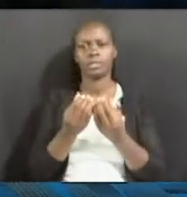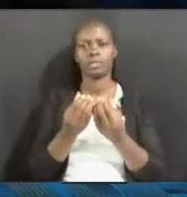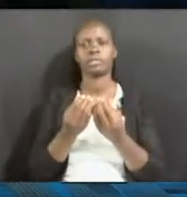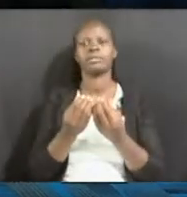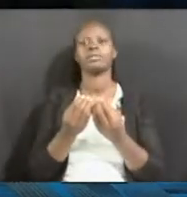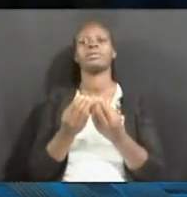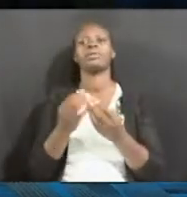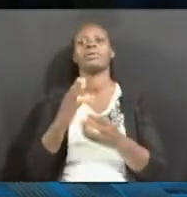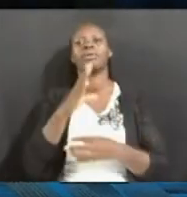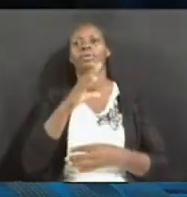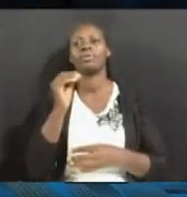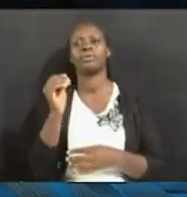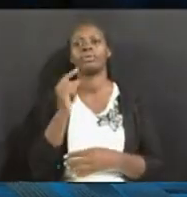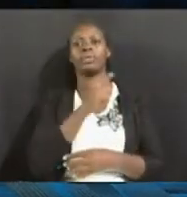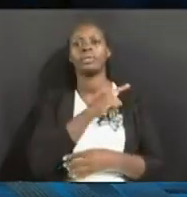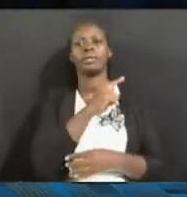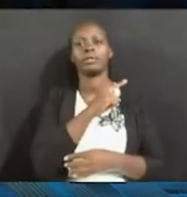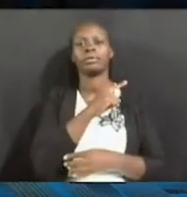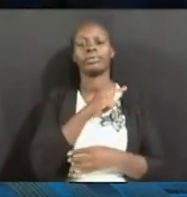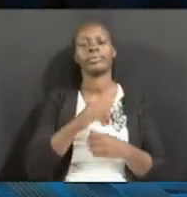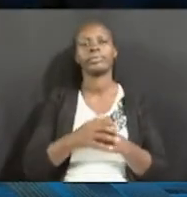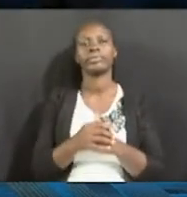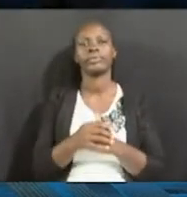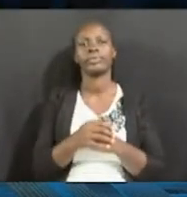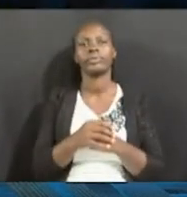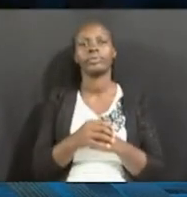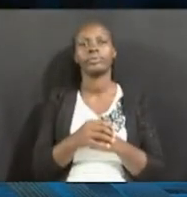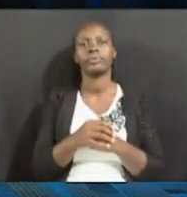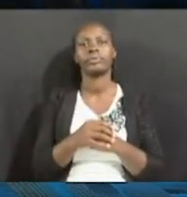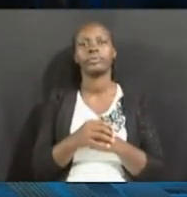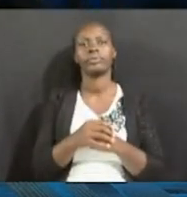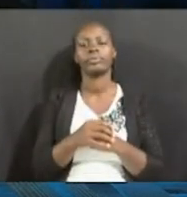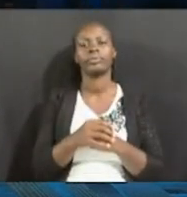and come as they sing. We are going to pray.